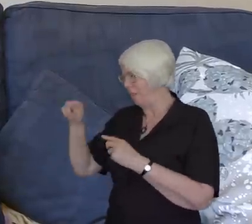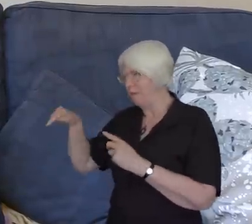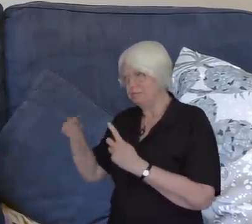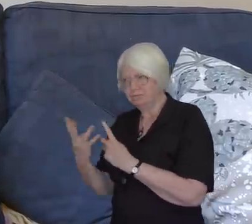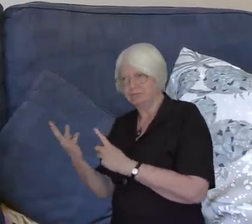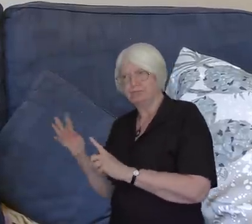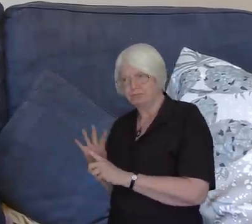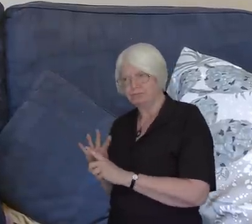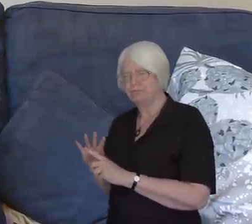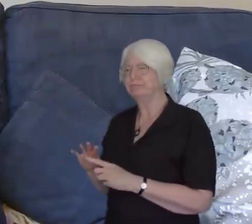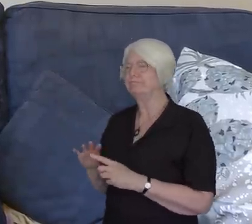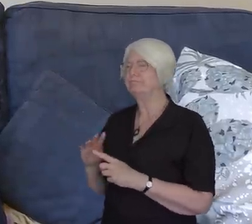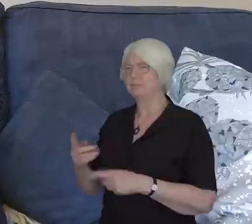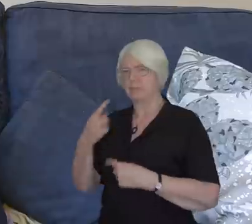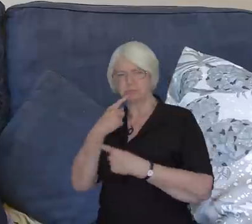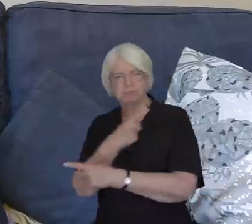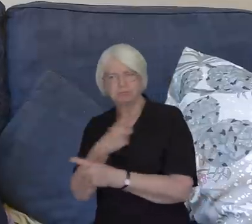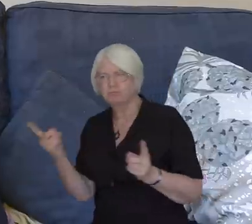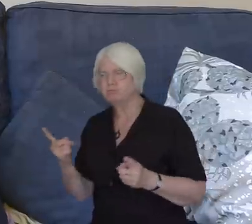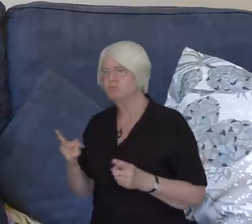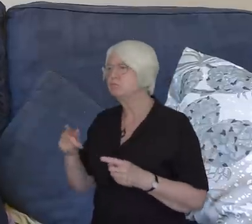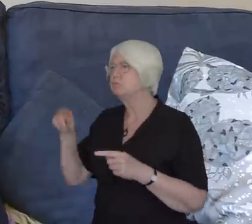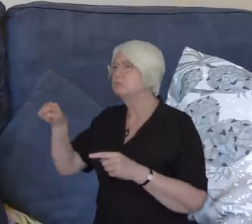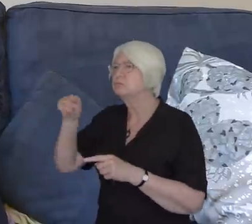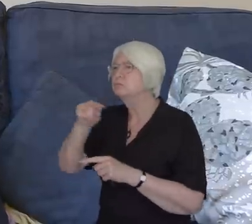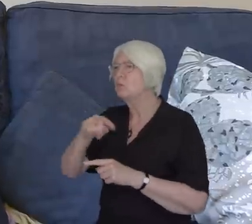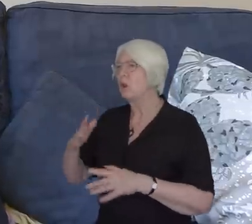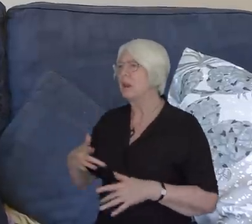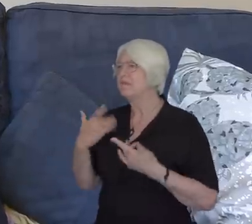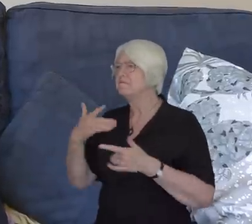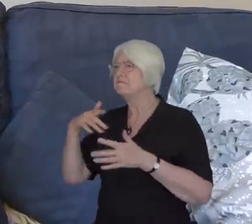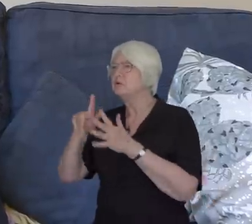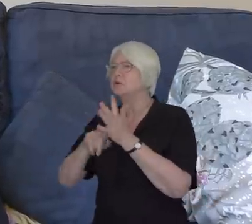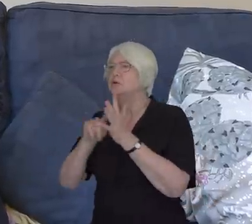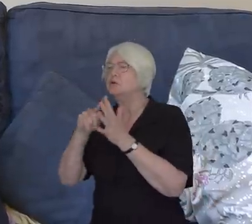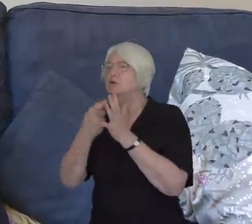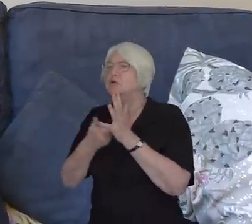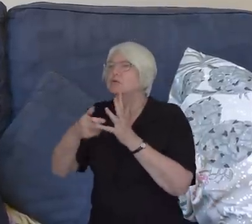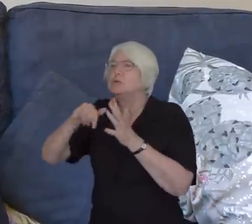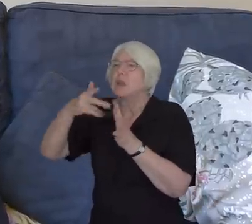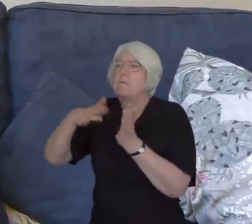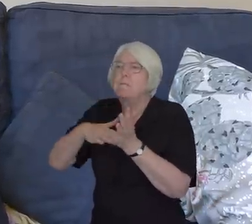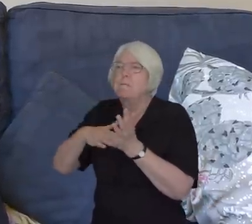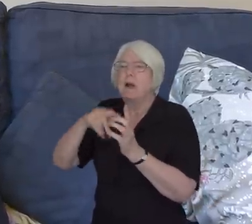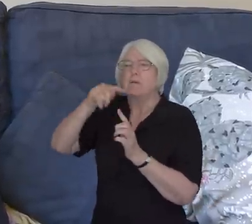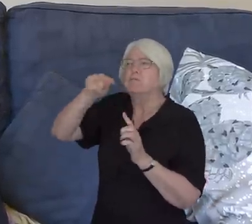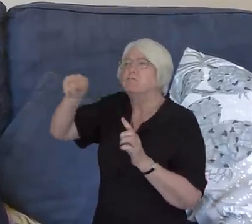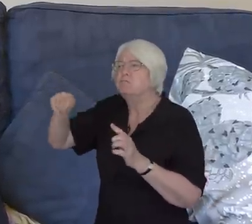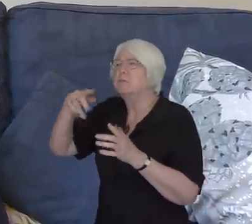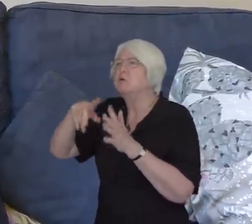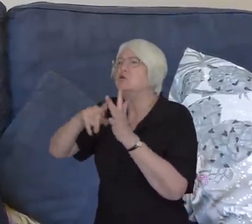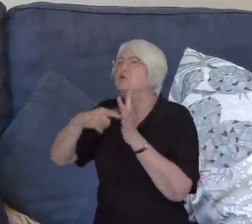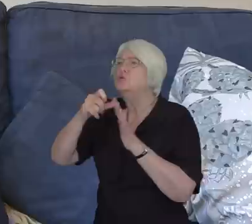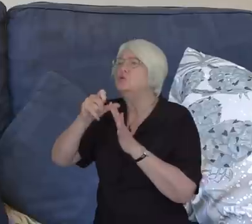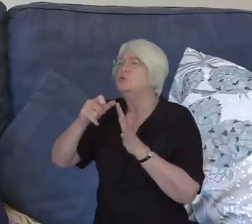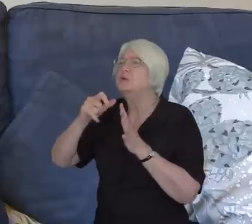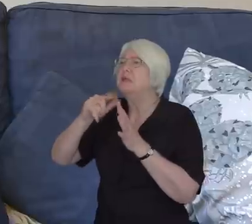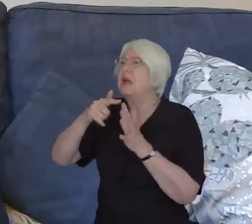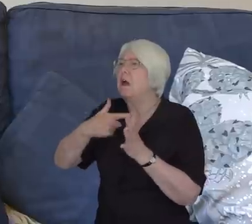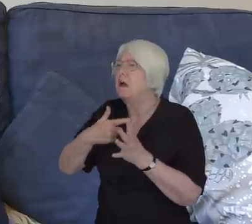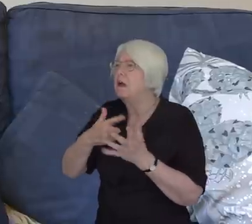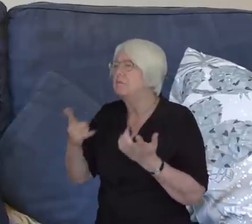addressed them. Men of Judea and all who live in Jerusalem, let this be known to you and listen to what I say.